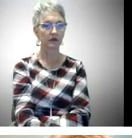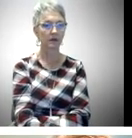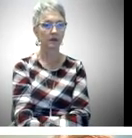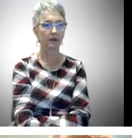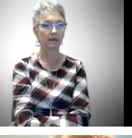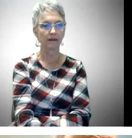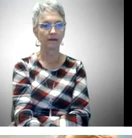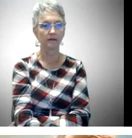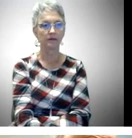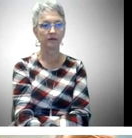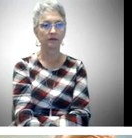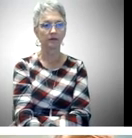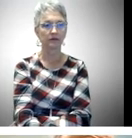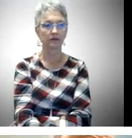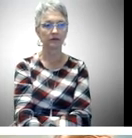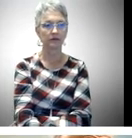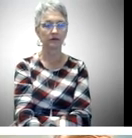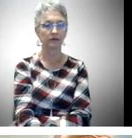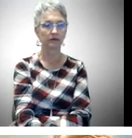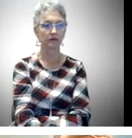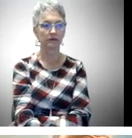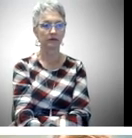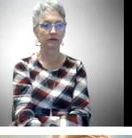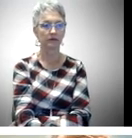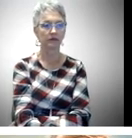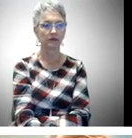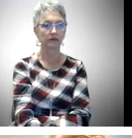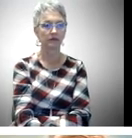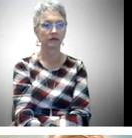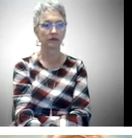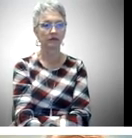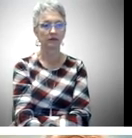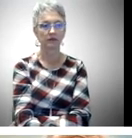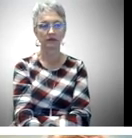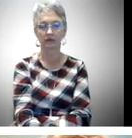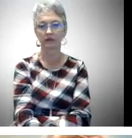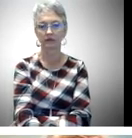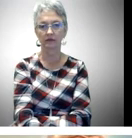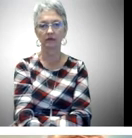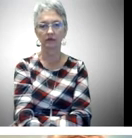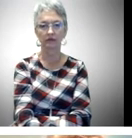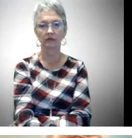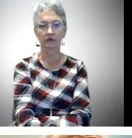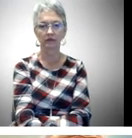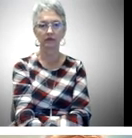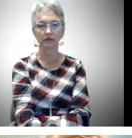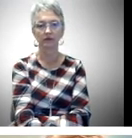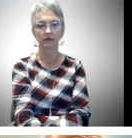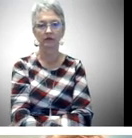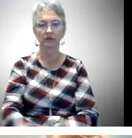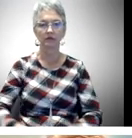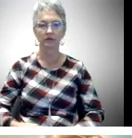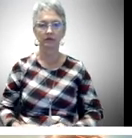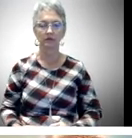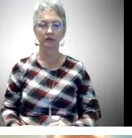that they have an ethical and moral duty to act in their best interest and not take advantage of the person. And there's actually been a lot of